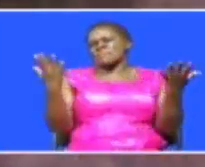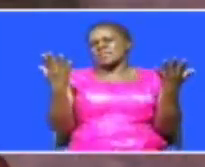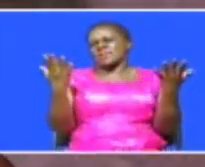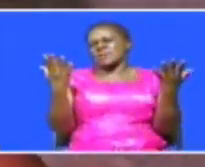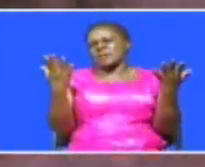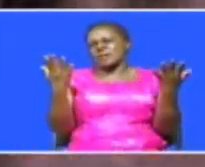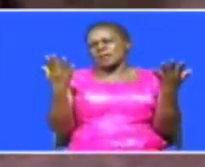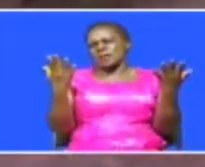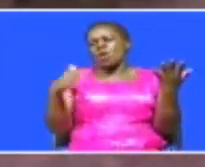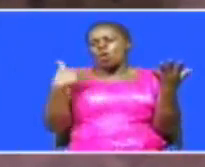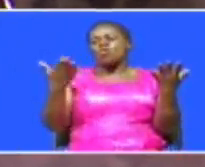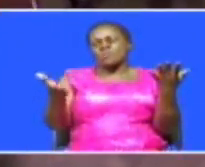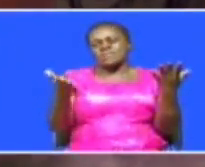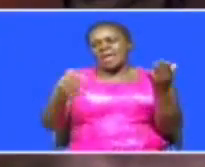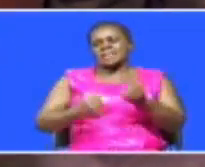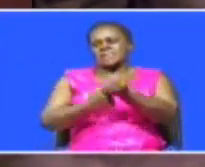Because she's always been there for us.